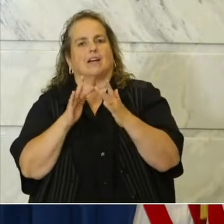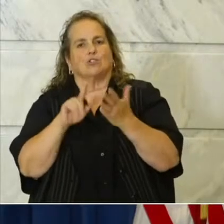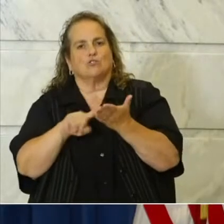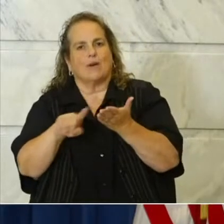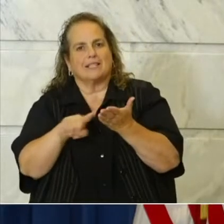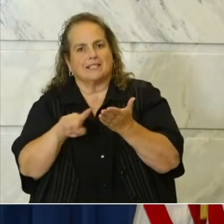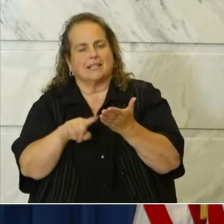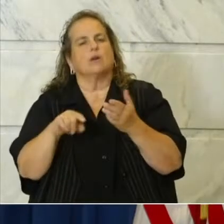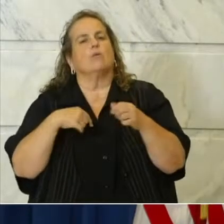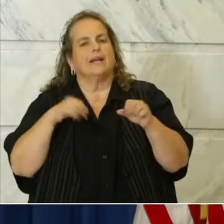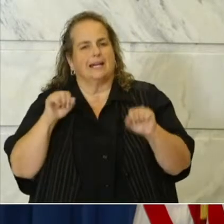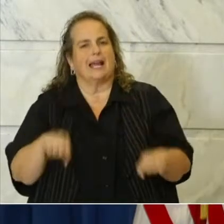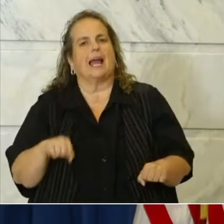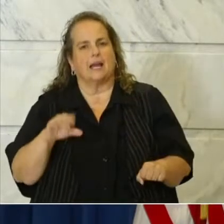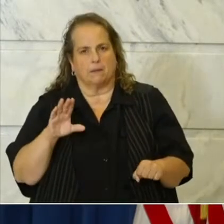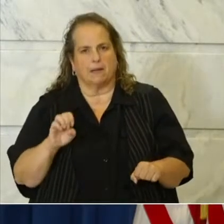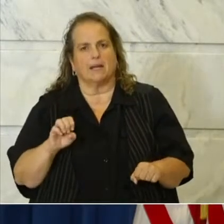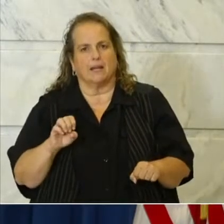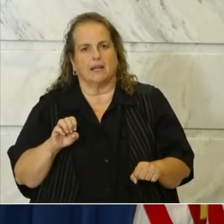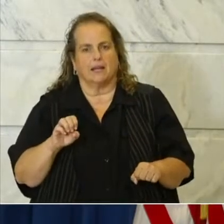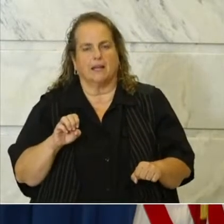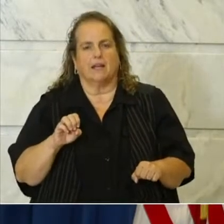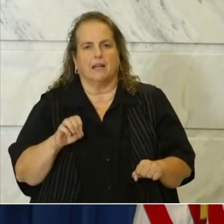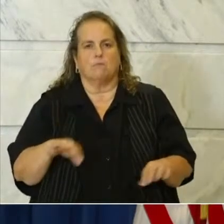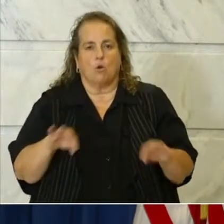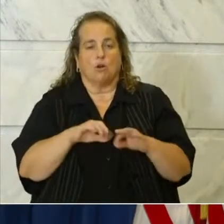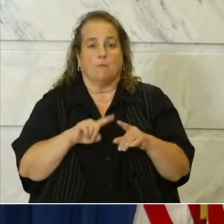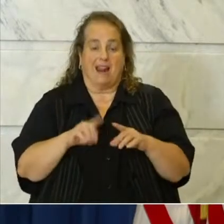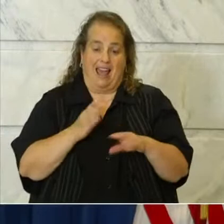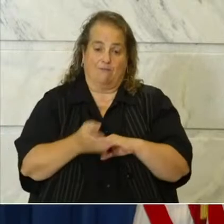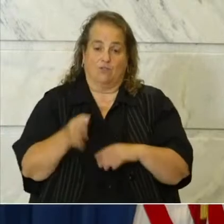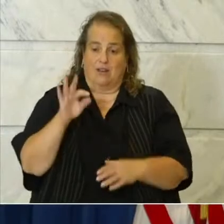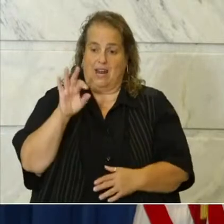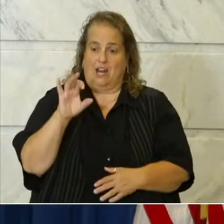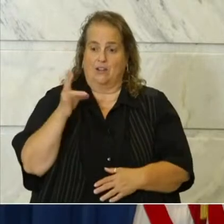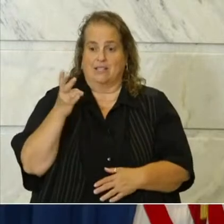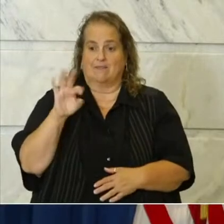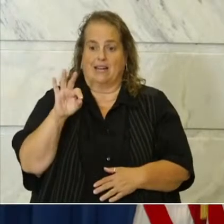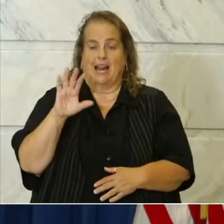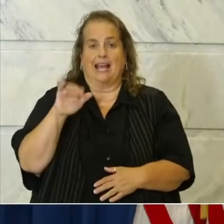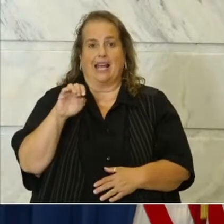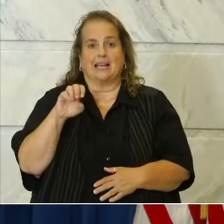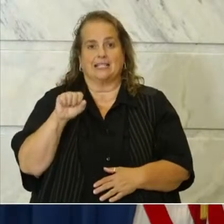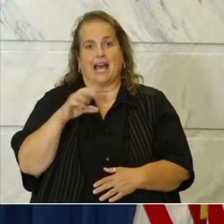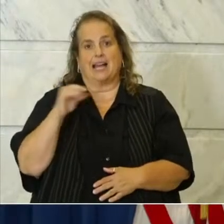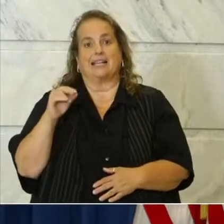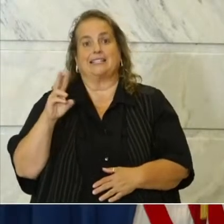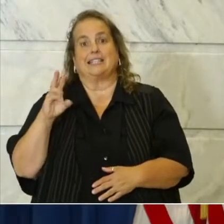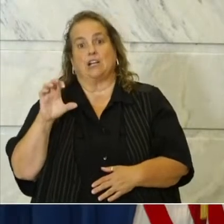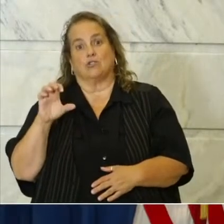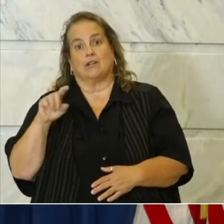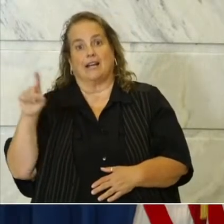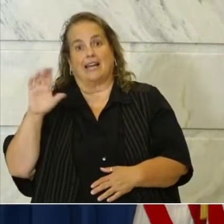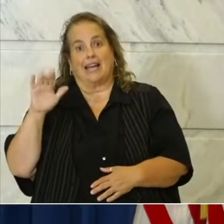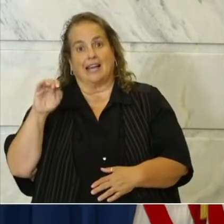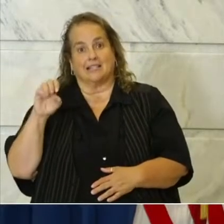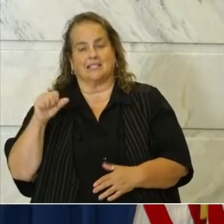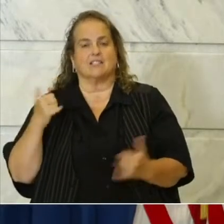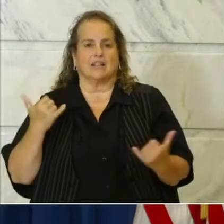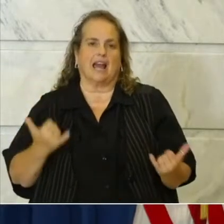more surgical. But after we've had 979 cases and 600 and something, I think we're